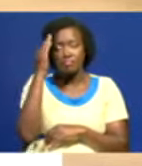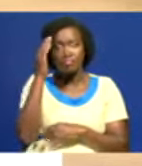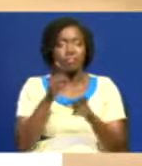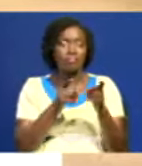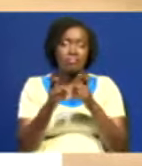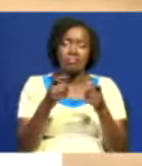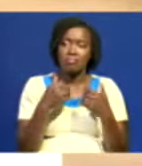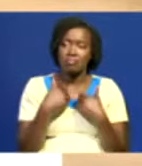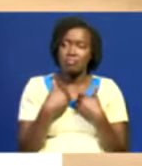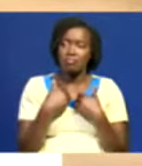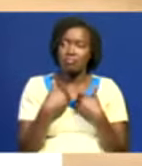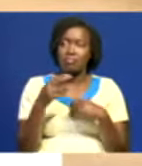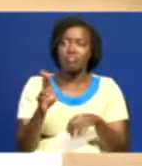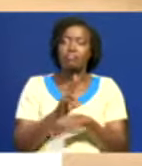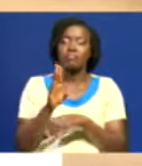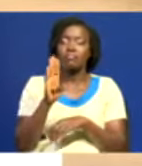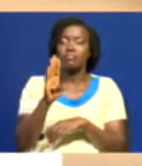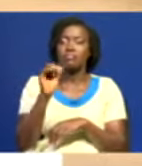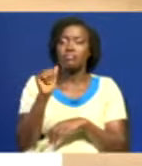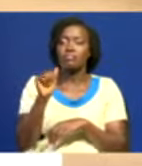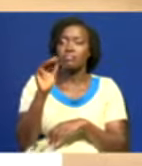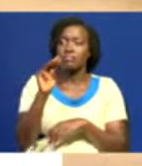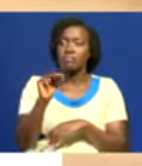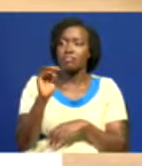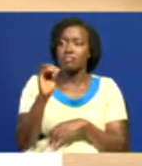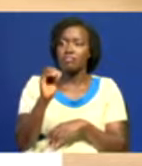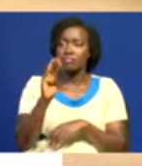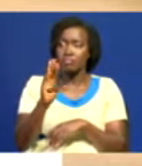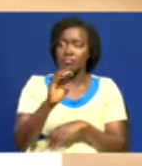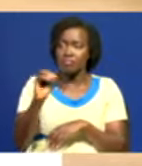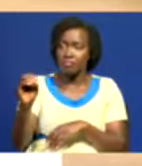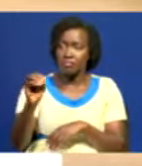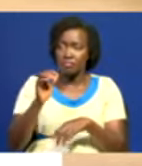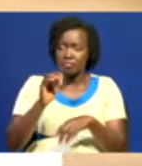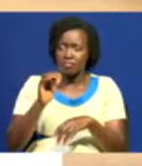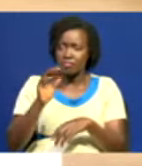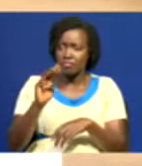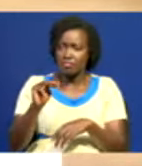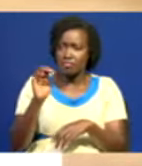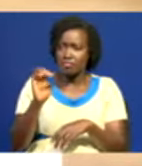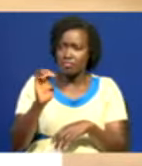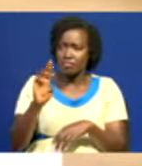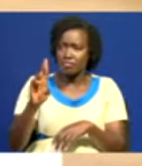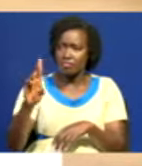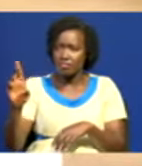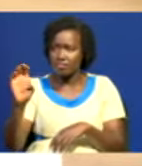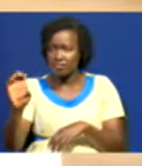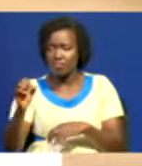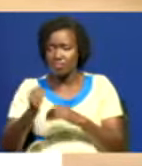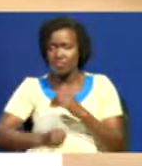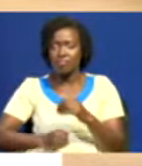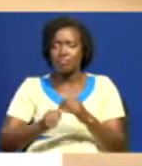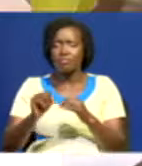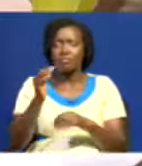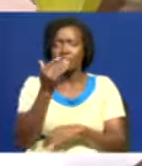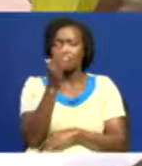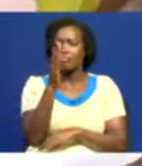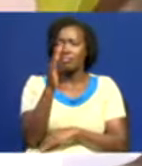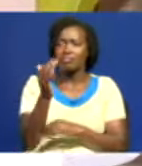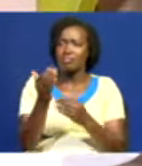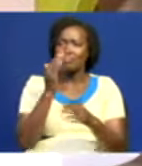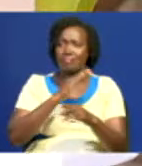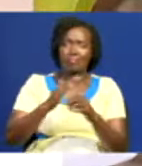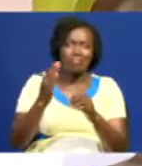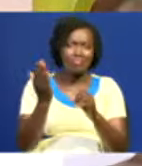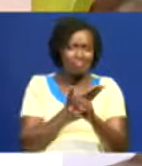reforestation using the bamboo in Mbeere South, where a lot of trees have been cut because of charcoal, we are going